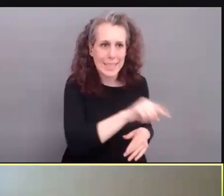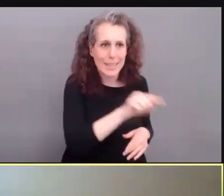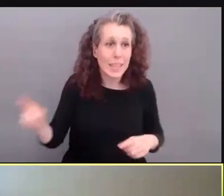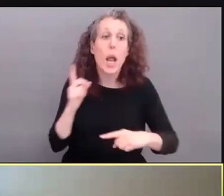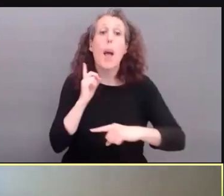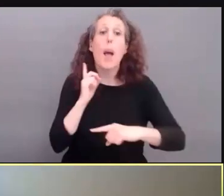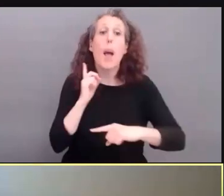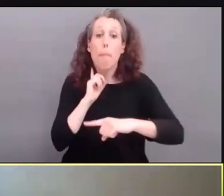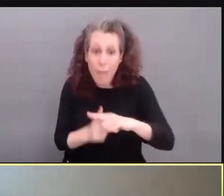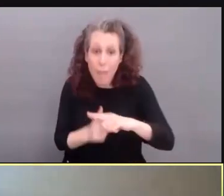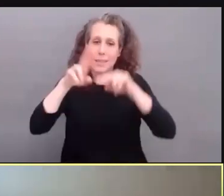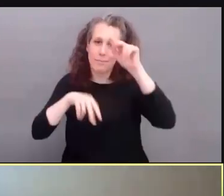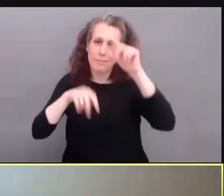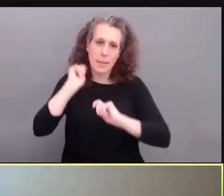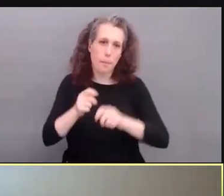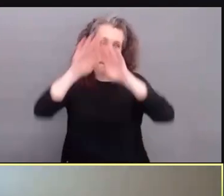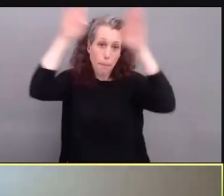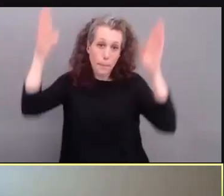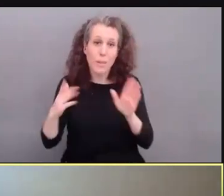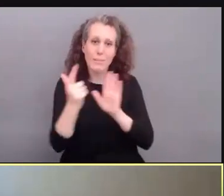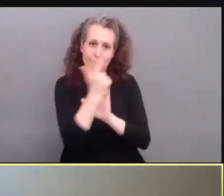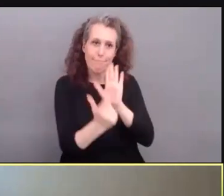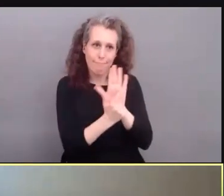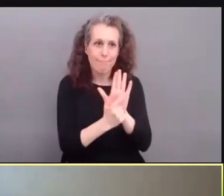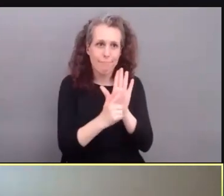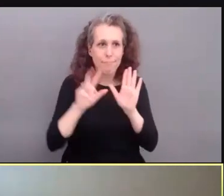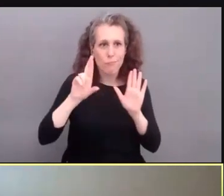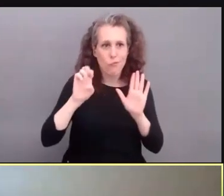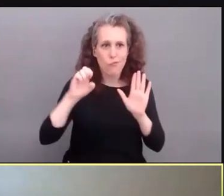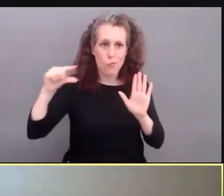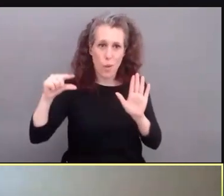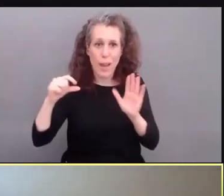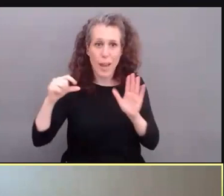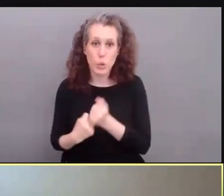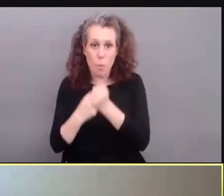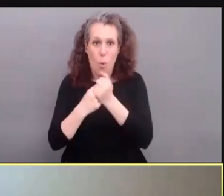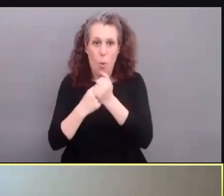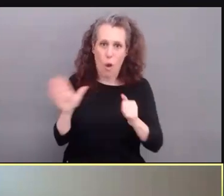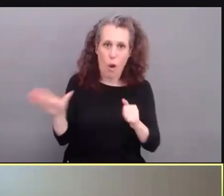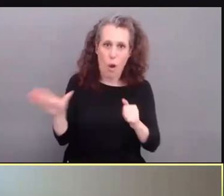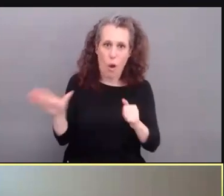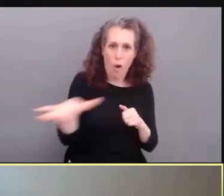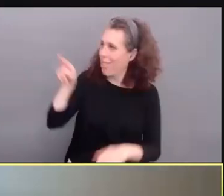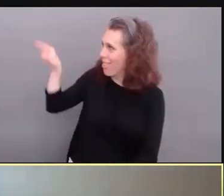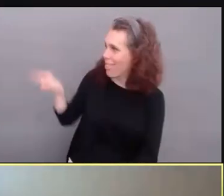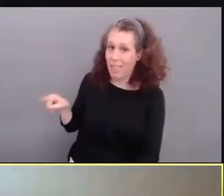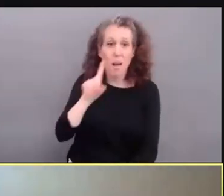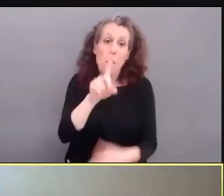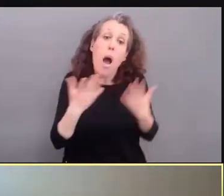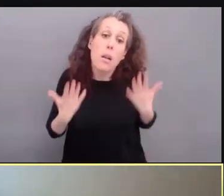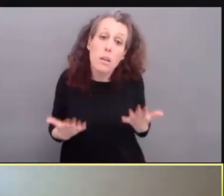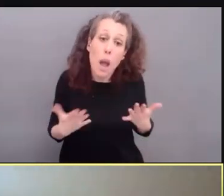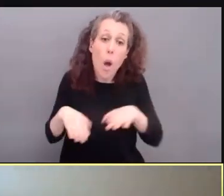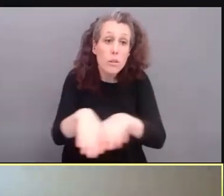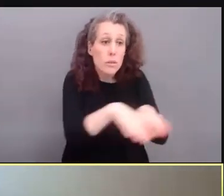legislation requirements in building regulations to support all of this. But now we got this standard,